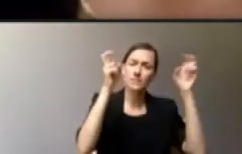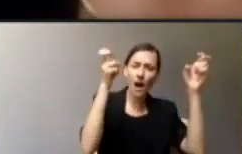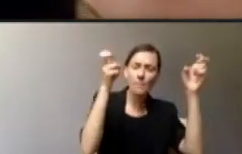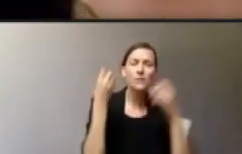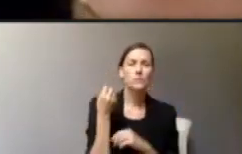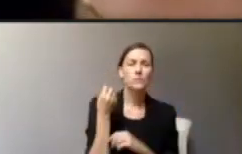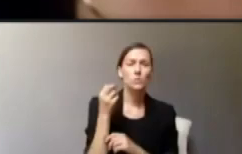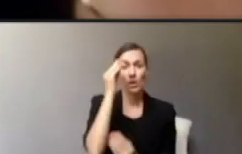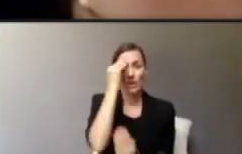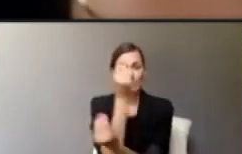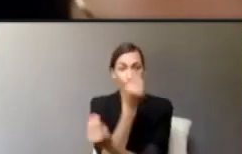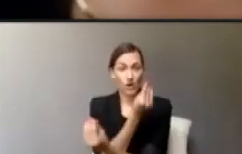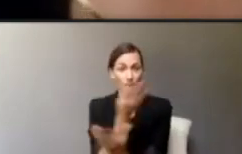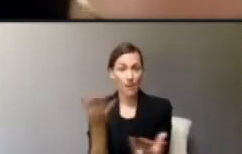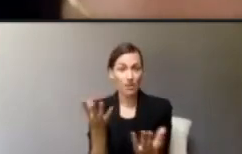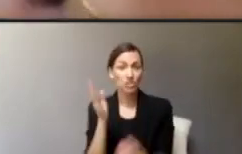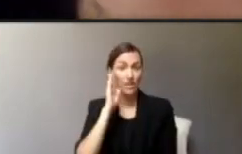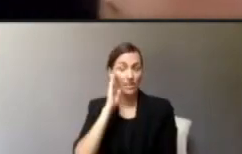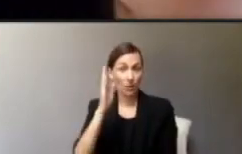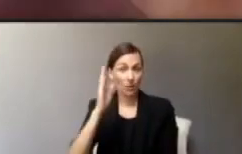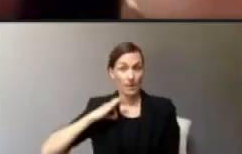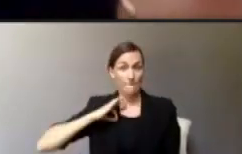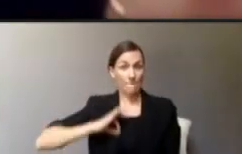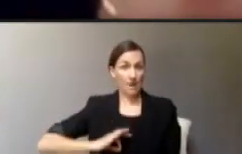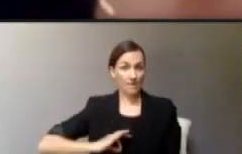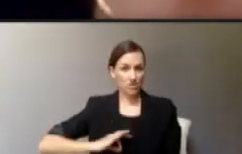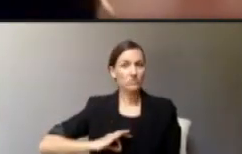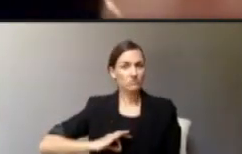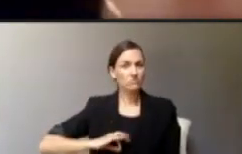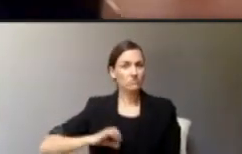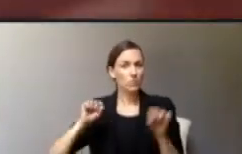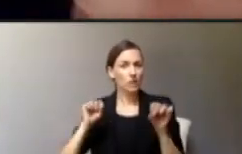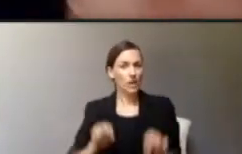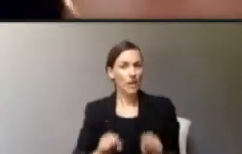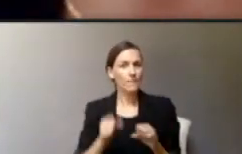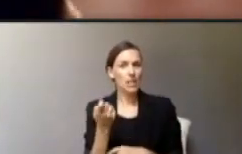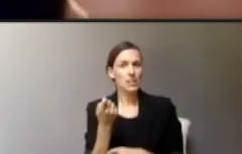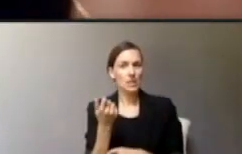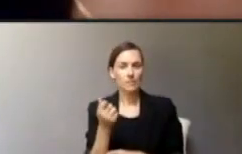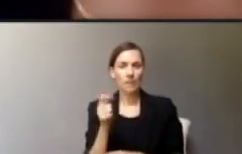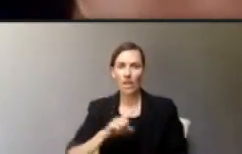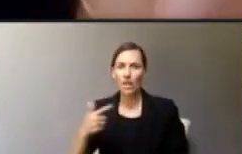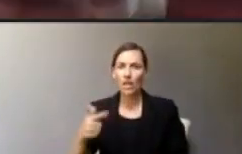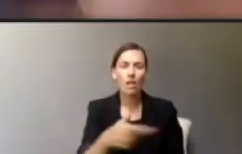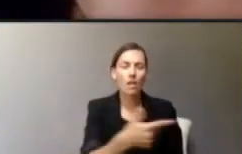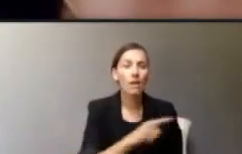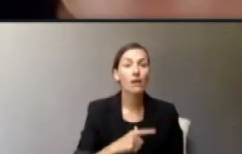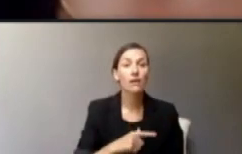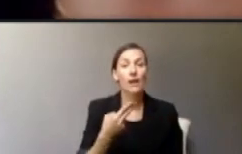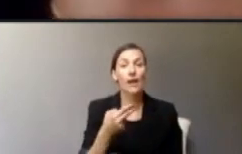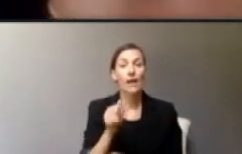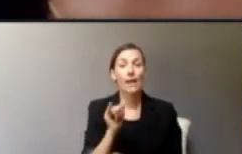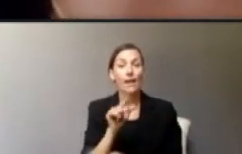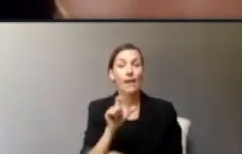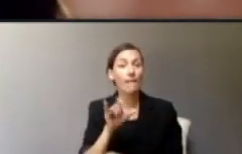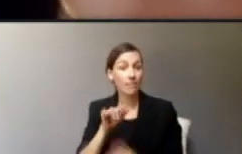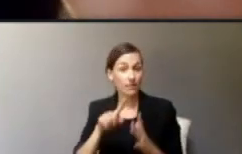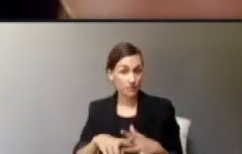information that you think would be beneficial? If we could perhaps do a little bit of a round robin. And Haley, should we start with